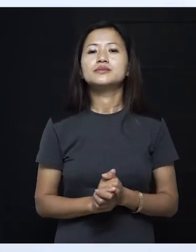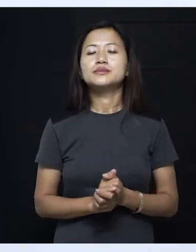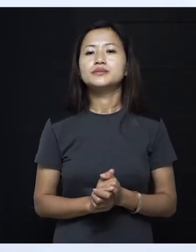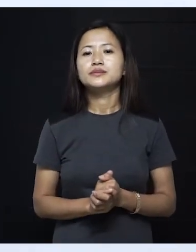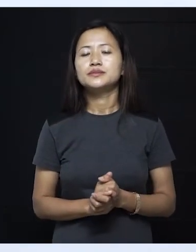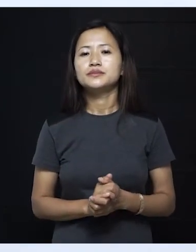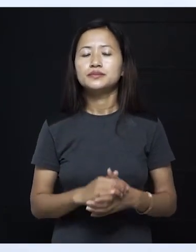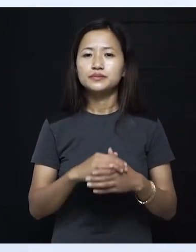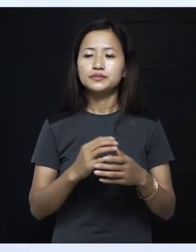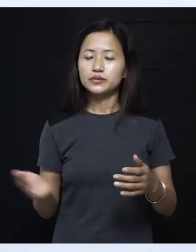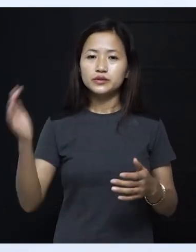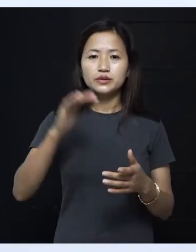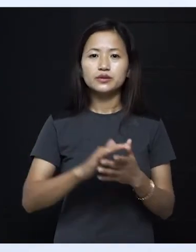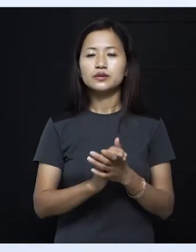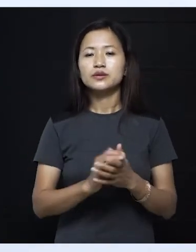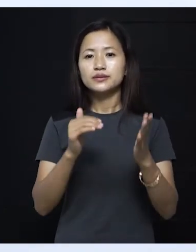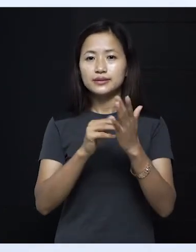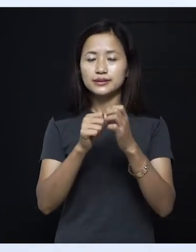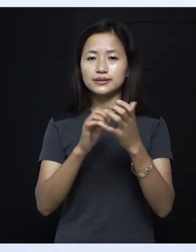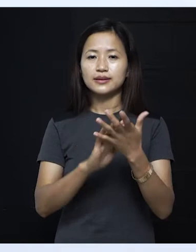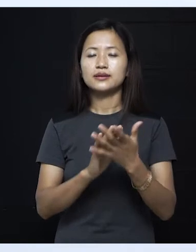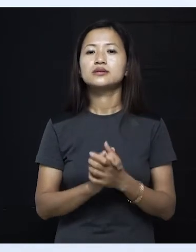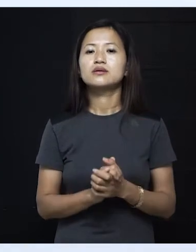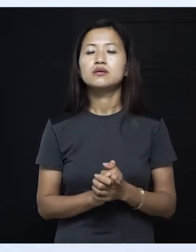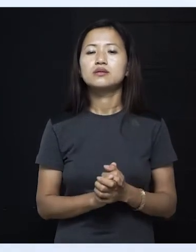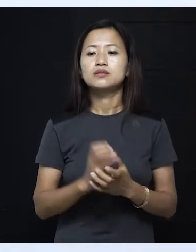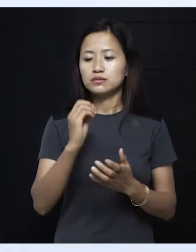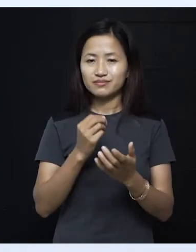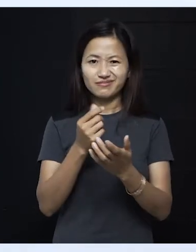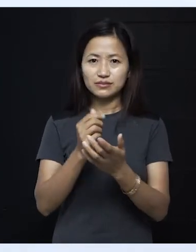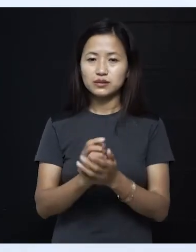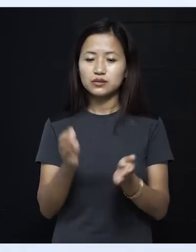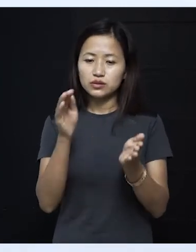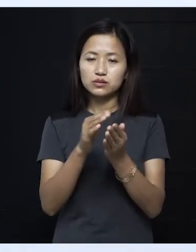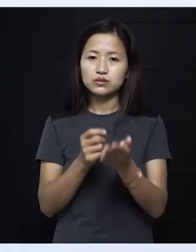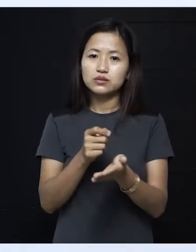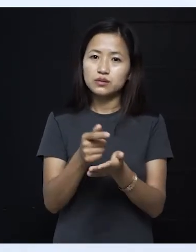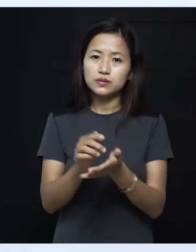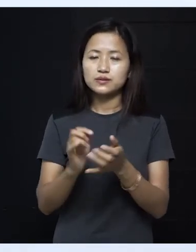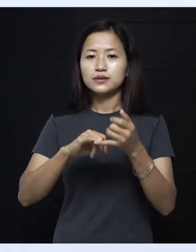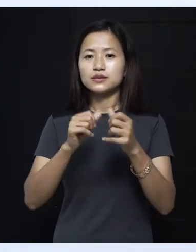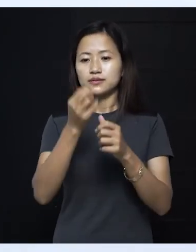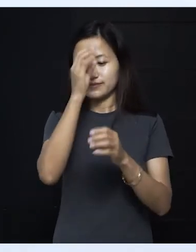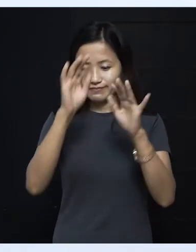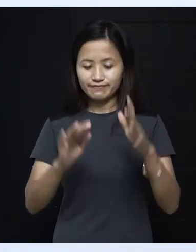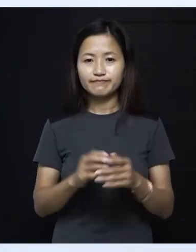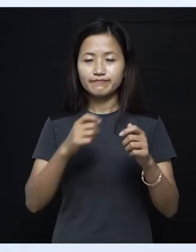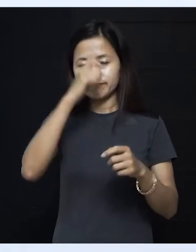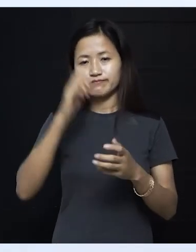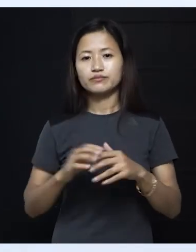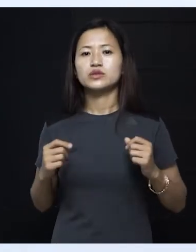October. Then coming to Zaid, okay? These Zaid crops, this is a short cropping season and these crops